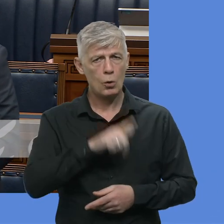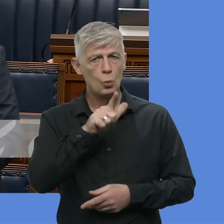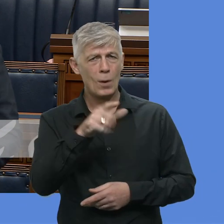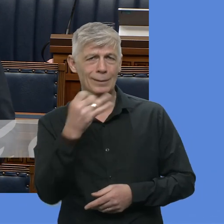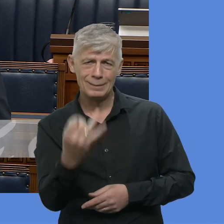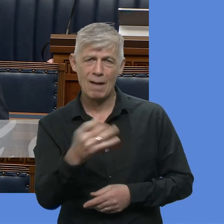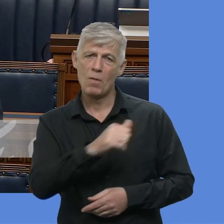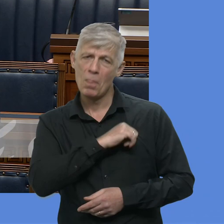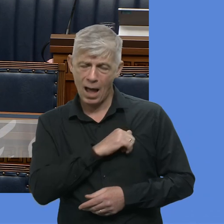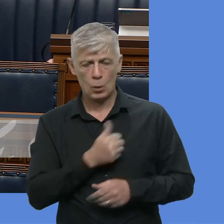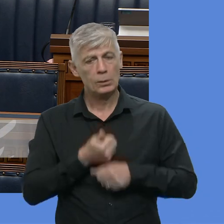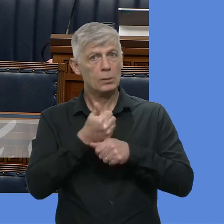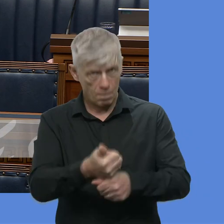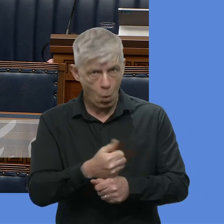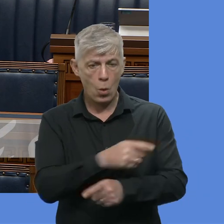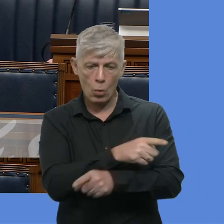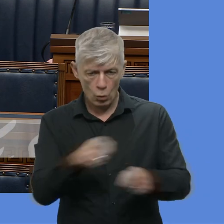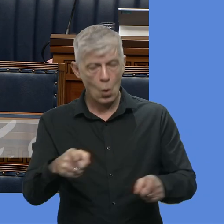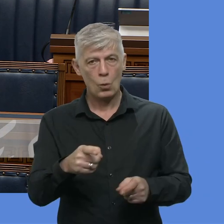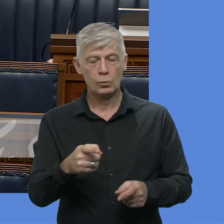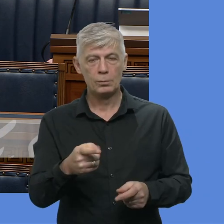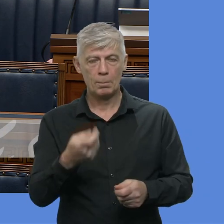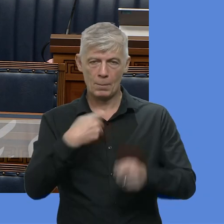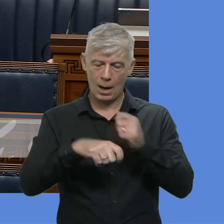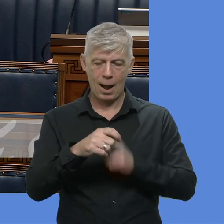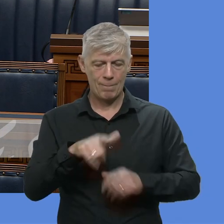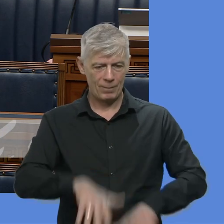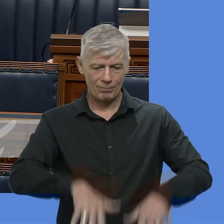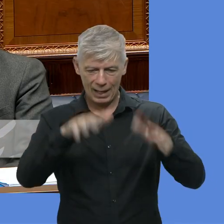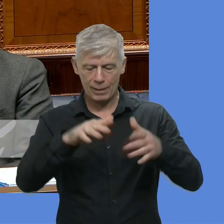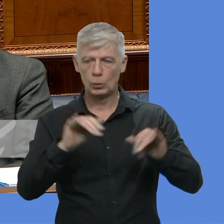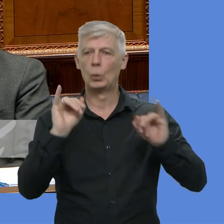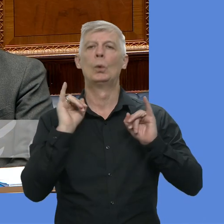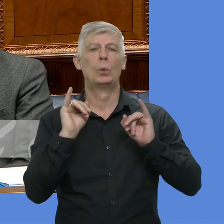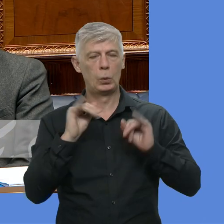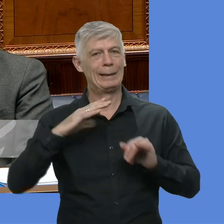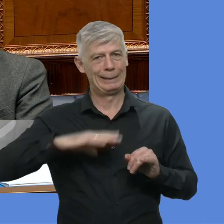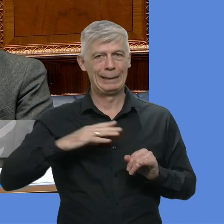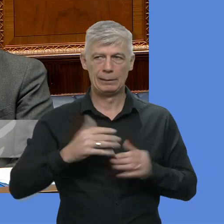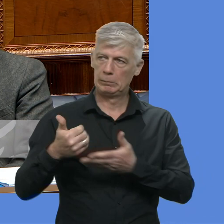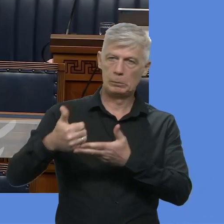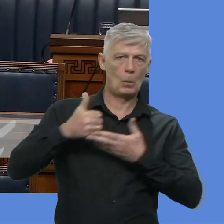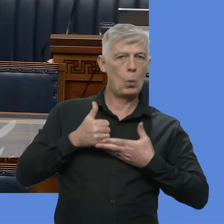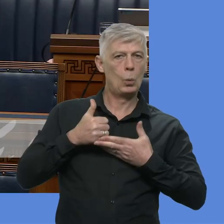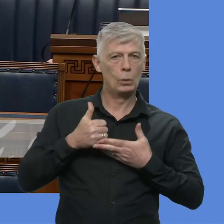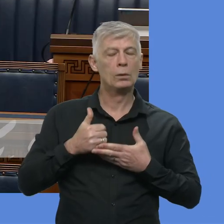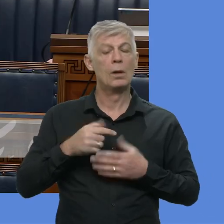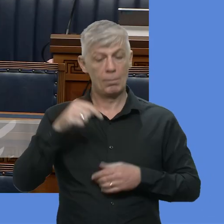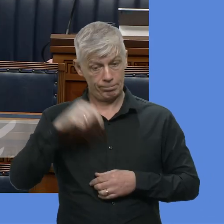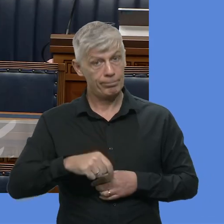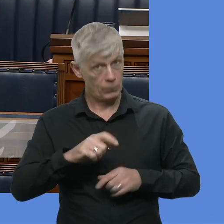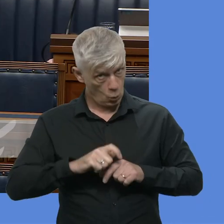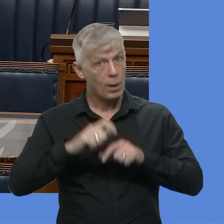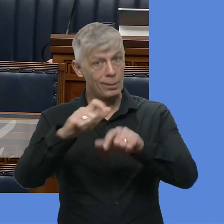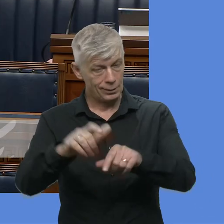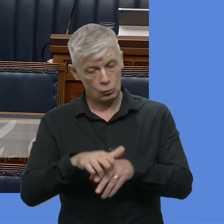£227,000 of support to help those that find themselves in that immediate need, and that will continue to be the